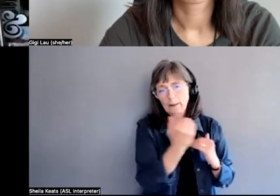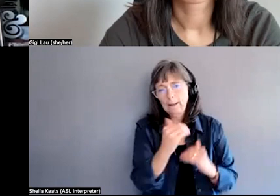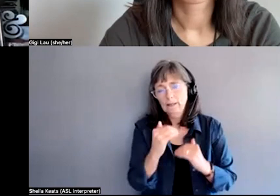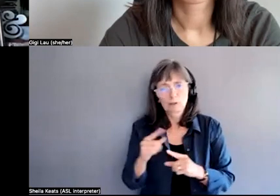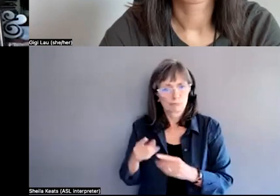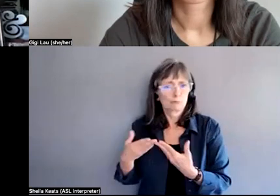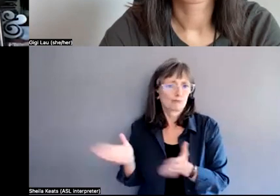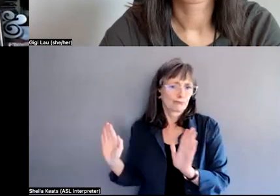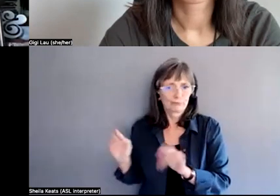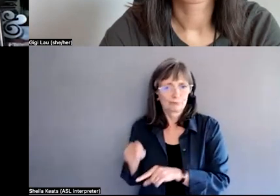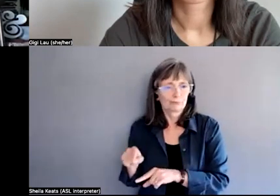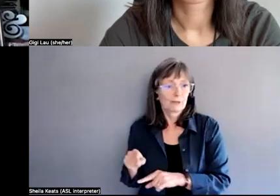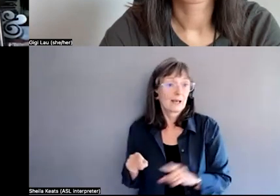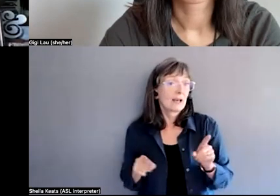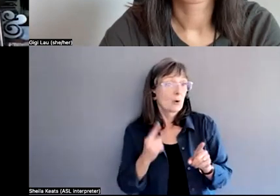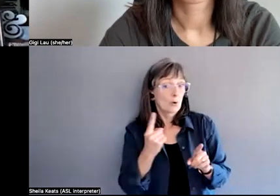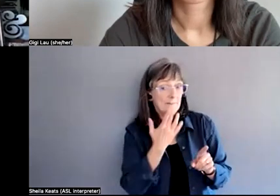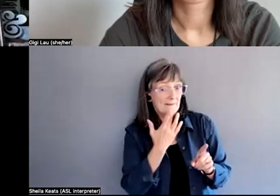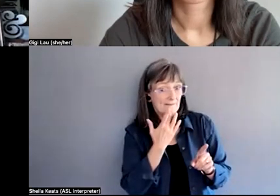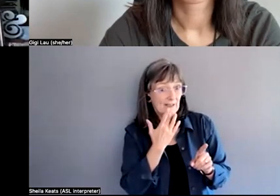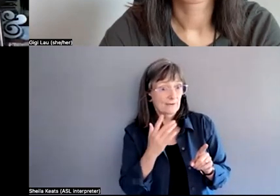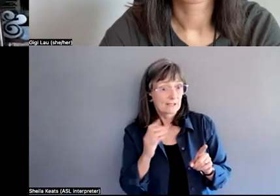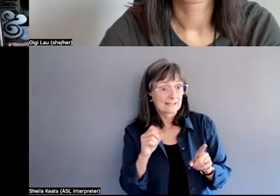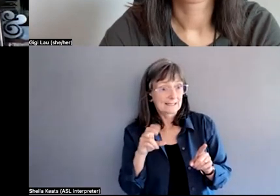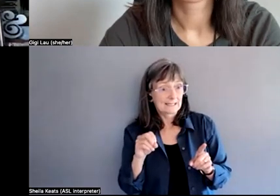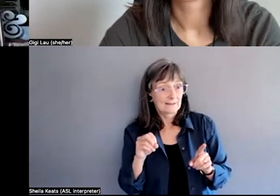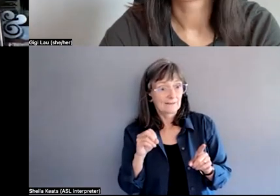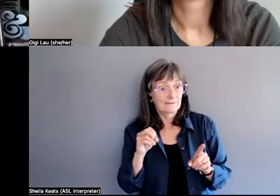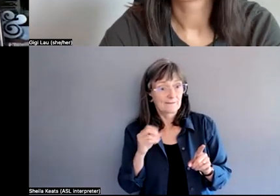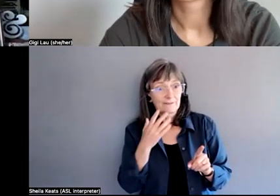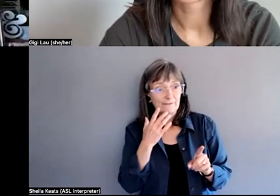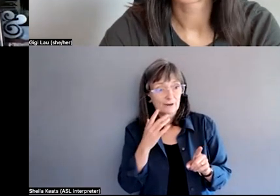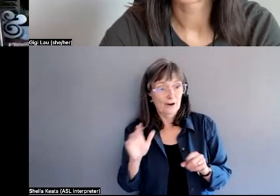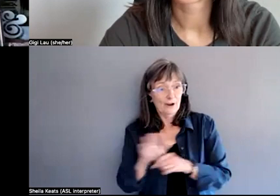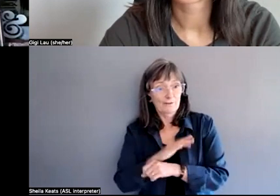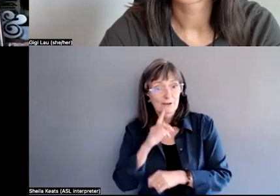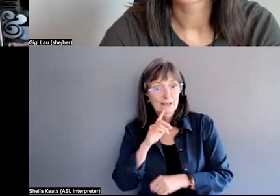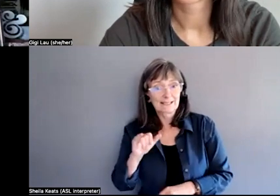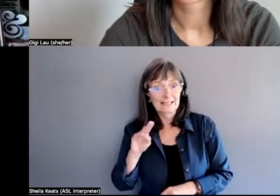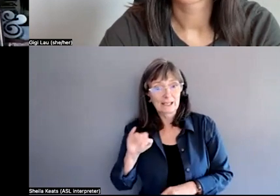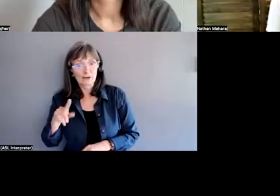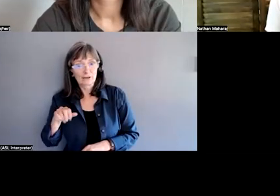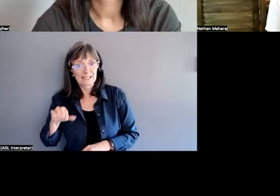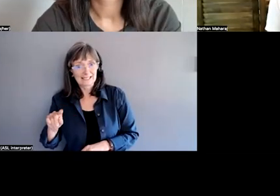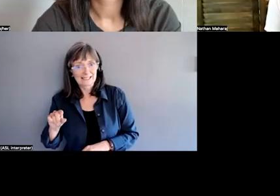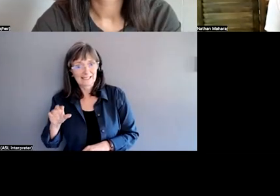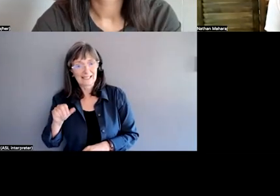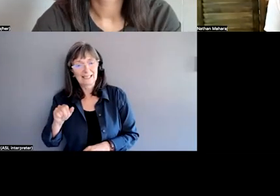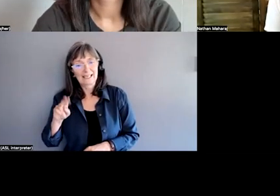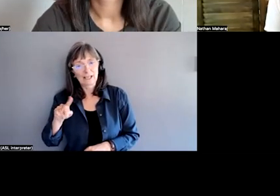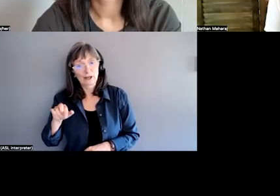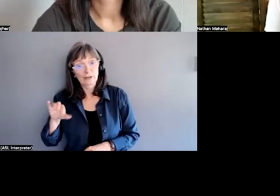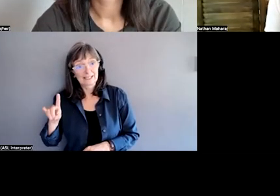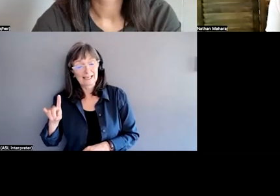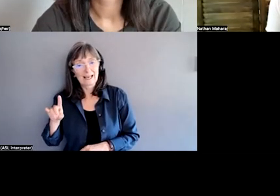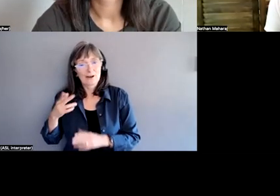literary fiction covers is an Ingrid Paulsen cover for Tamara Faith Berger's Maidenhead.